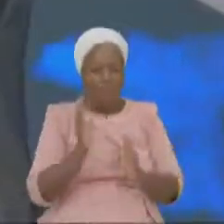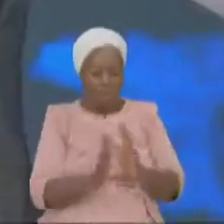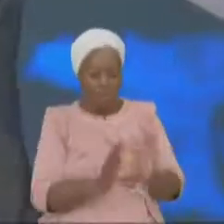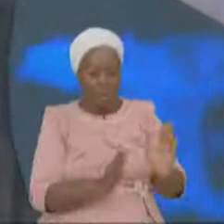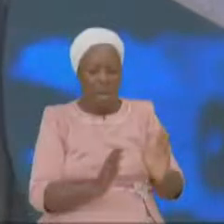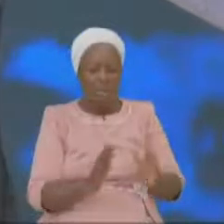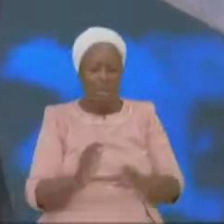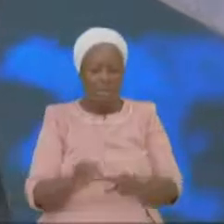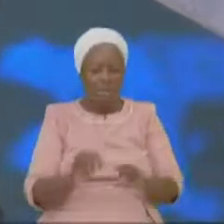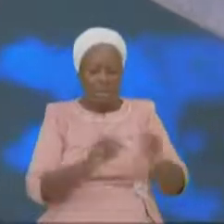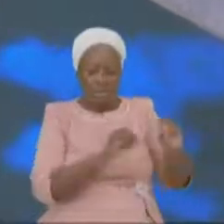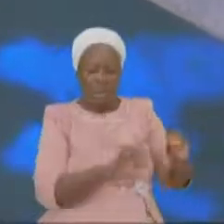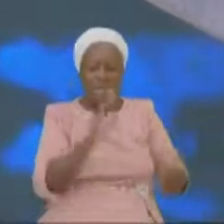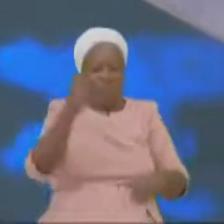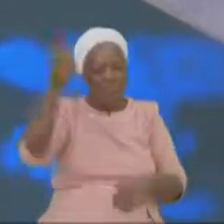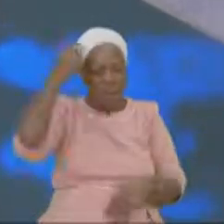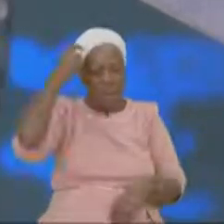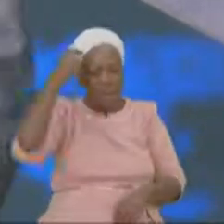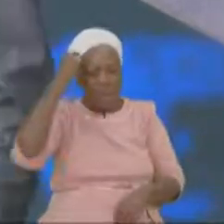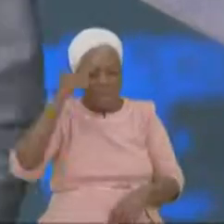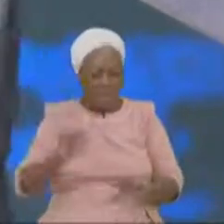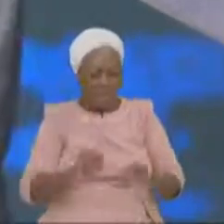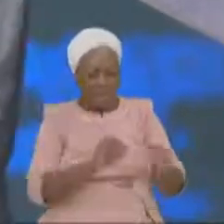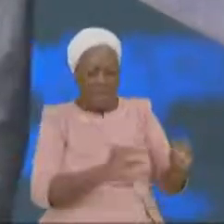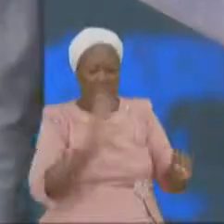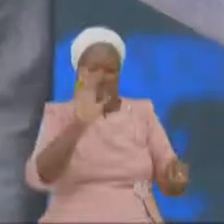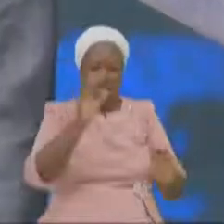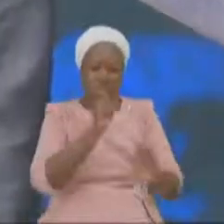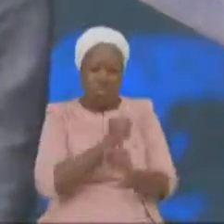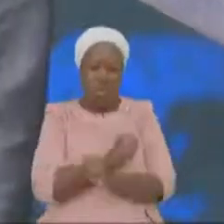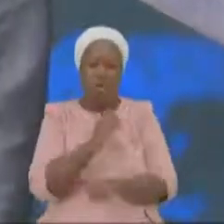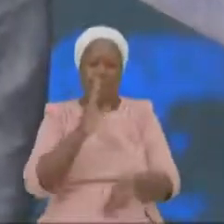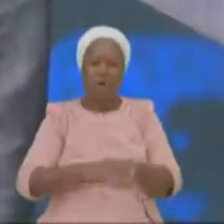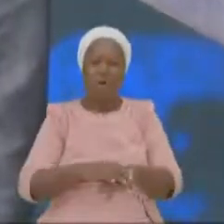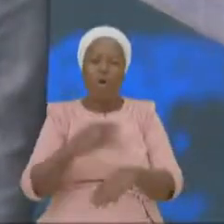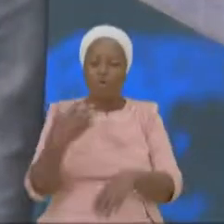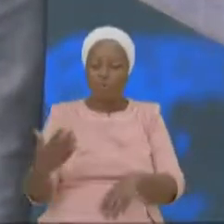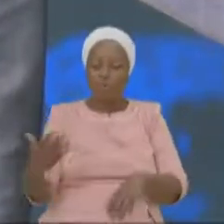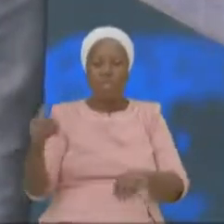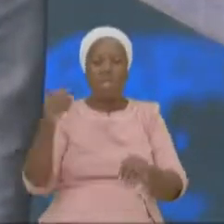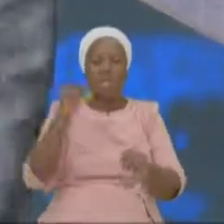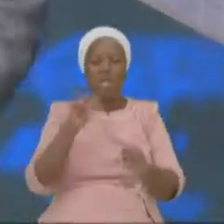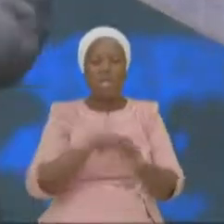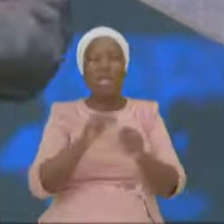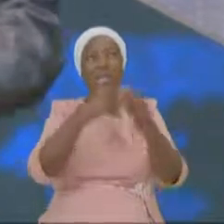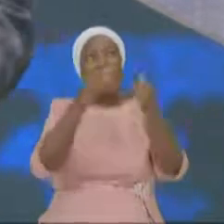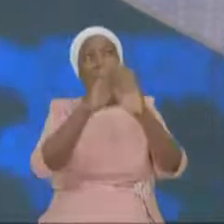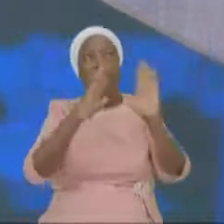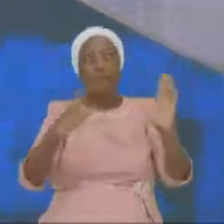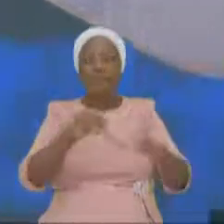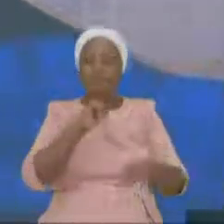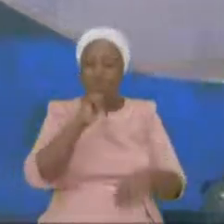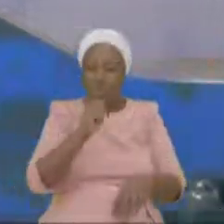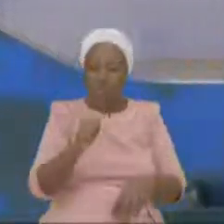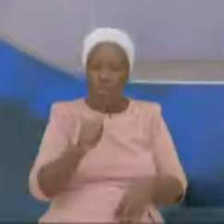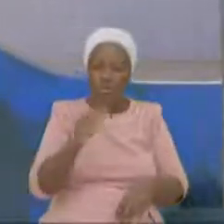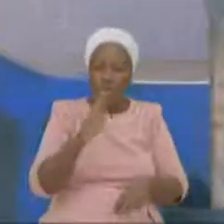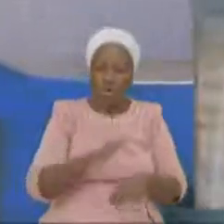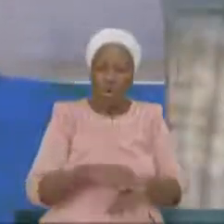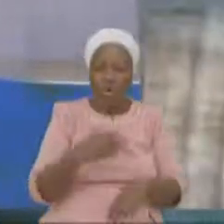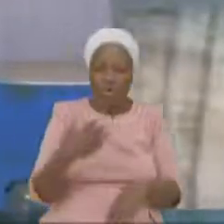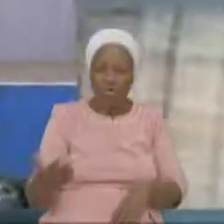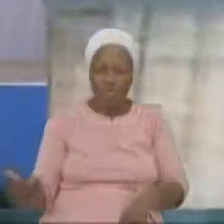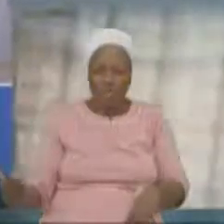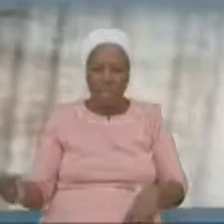your mind, set your affections on things above, not